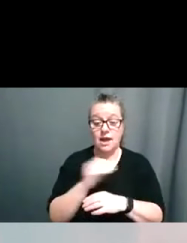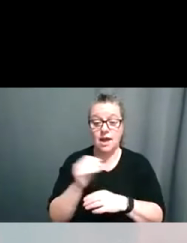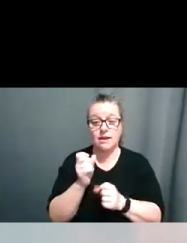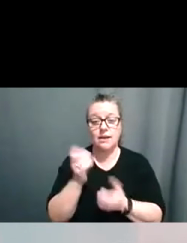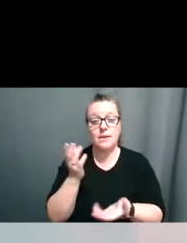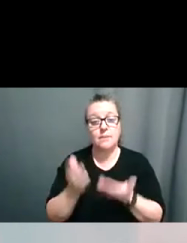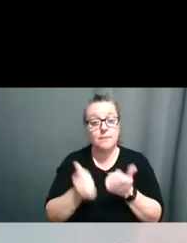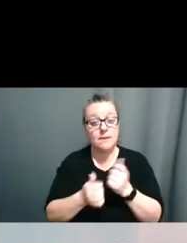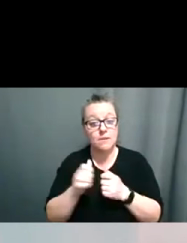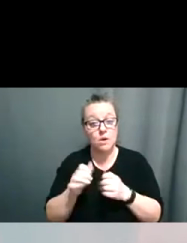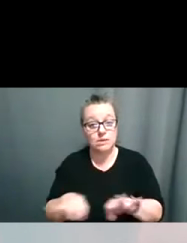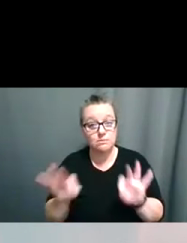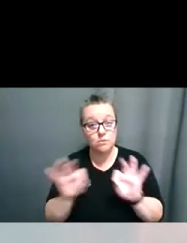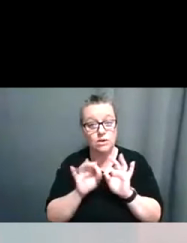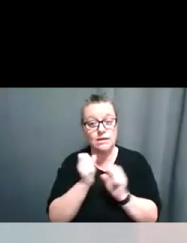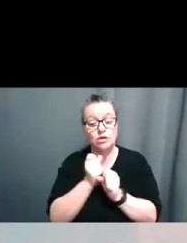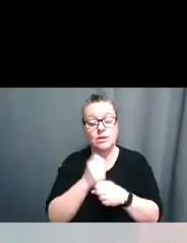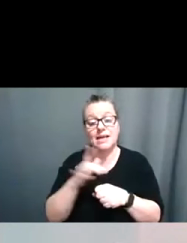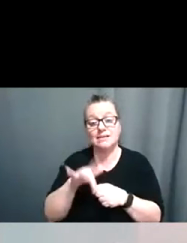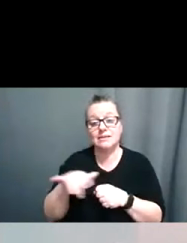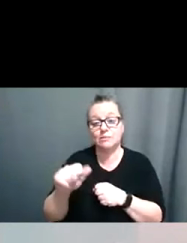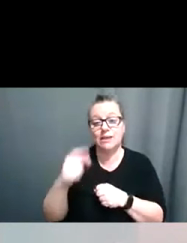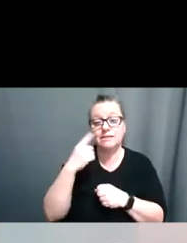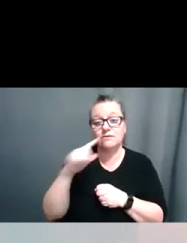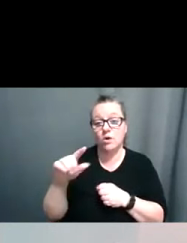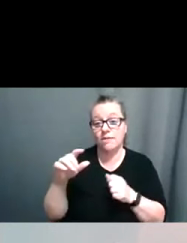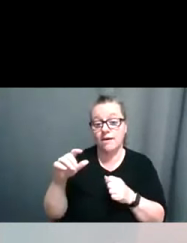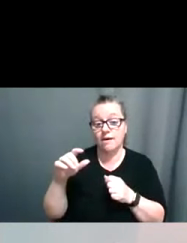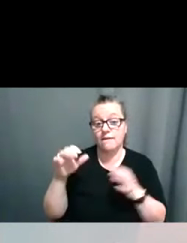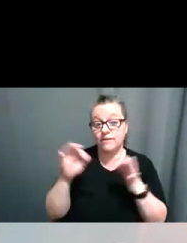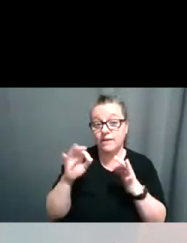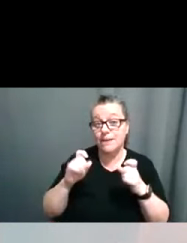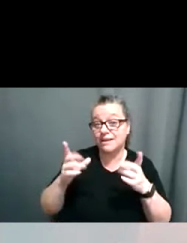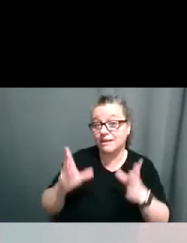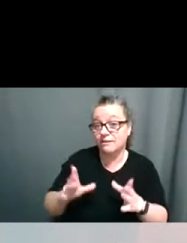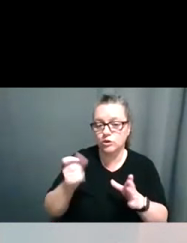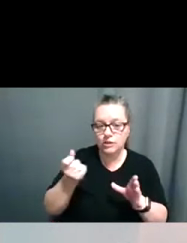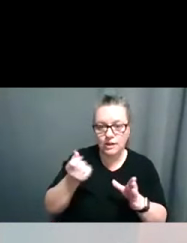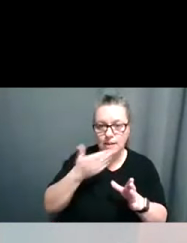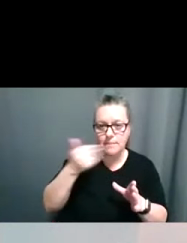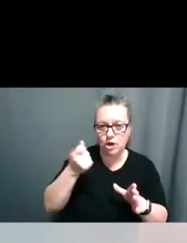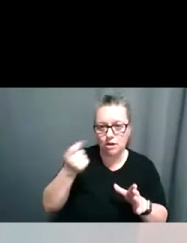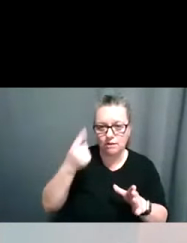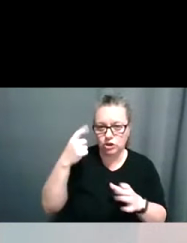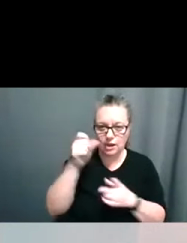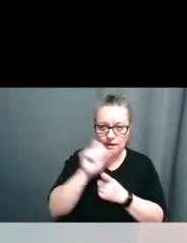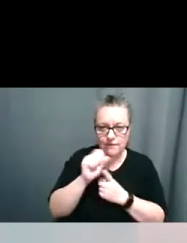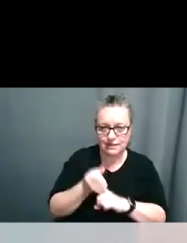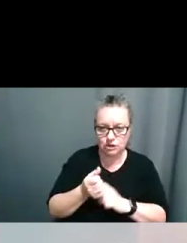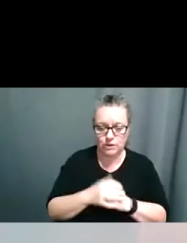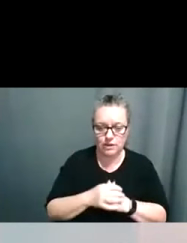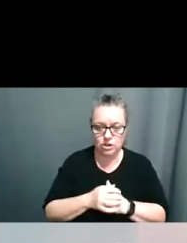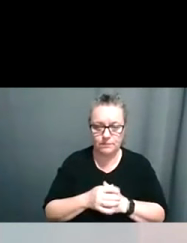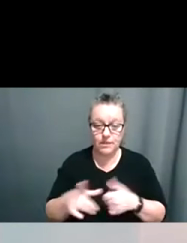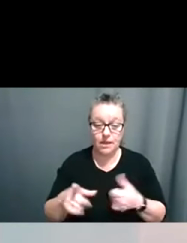most importantly, it creates the space for the feedback giver to gain a greater understanding of the situation. So that